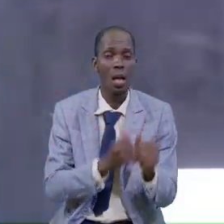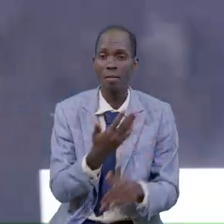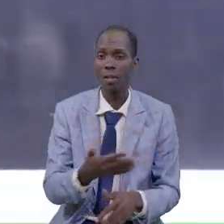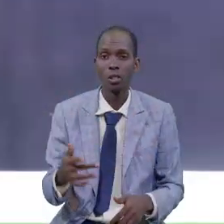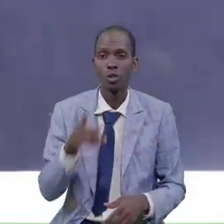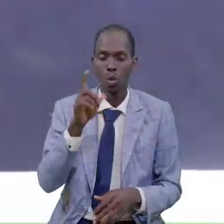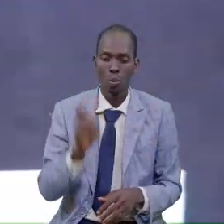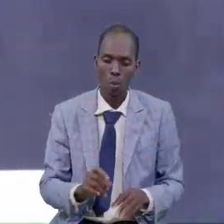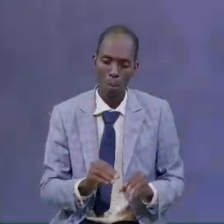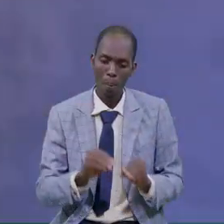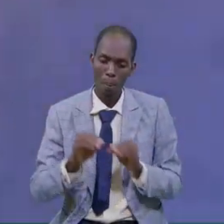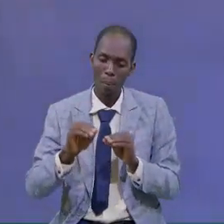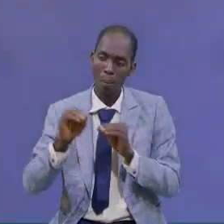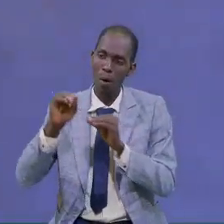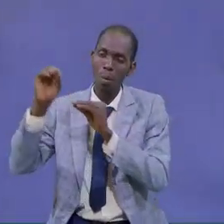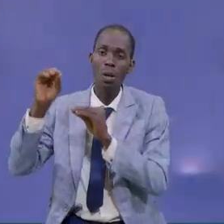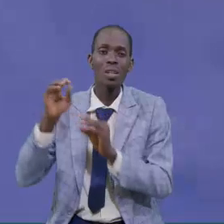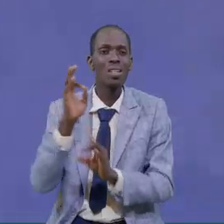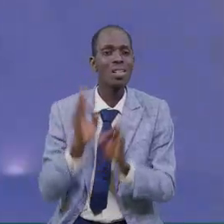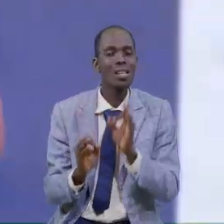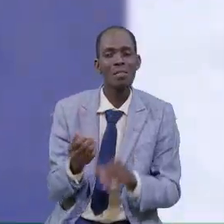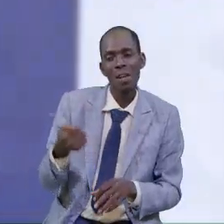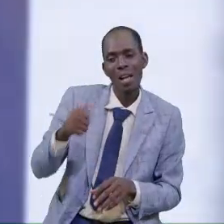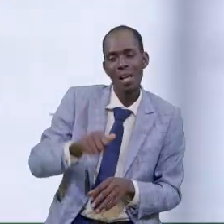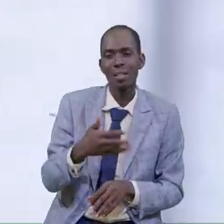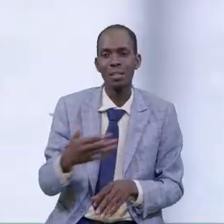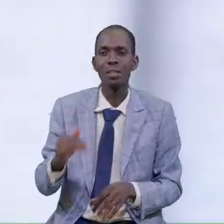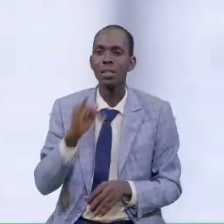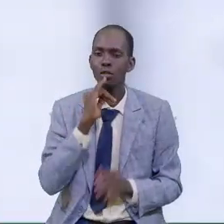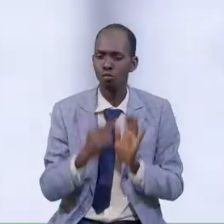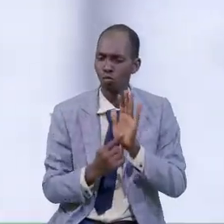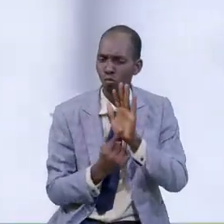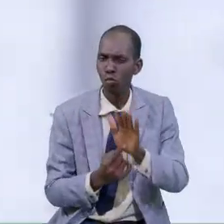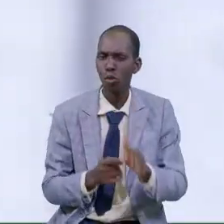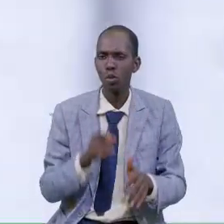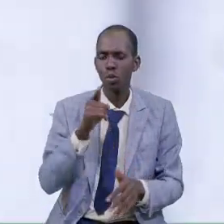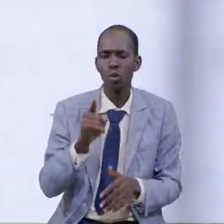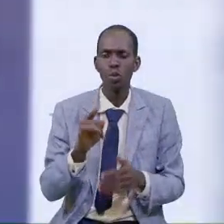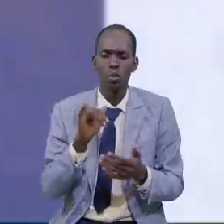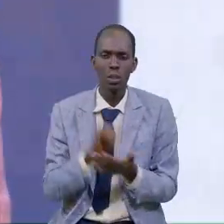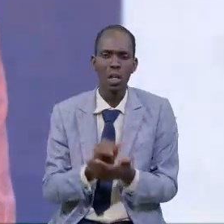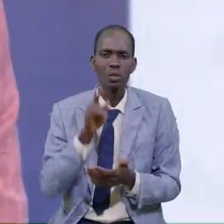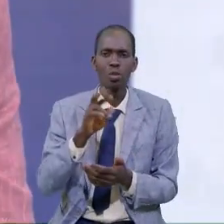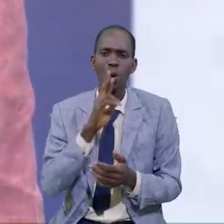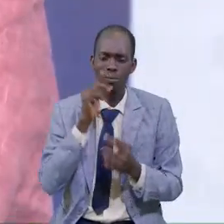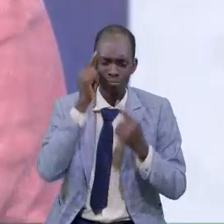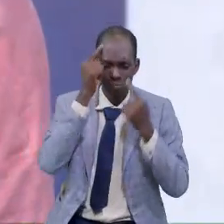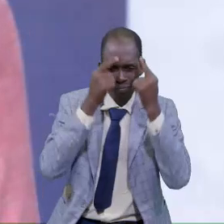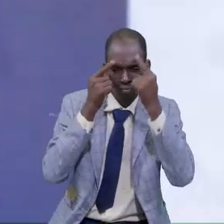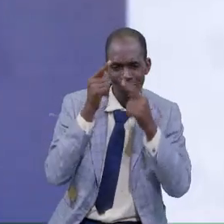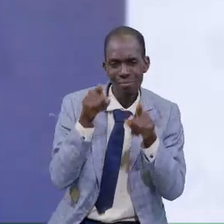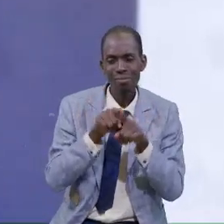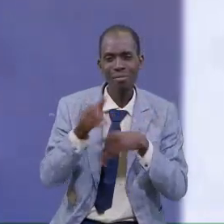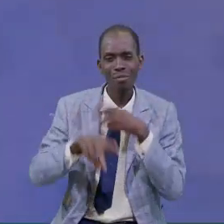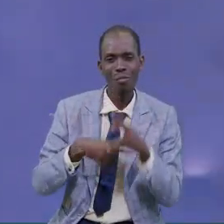on. And if anything is showing you that you are thinking like the world, you are walking like the world, you are planning like the world,